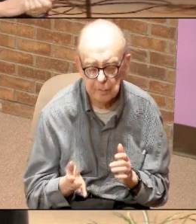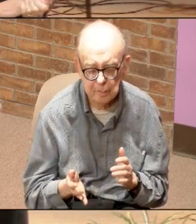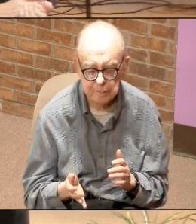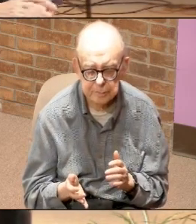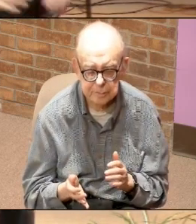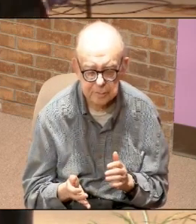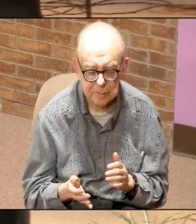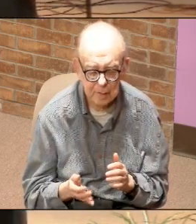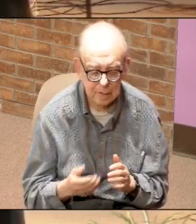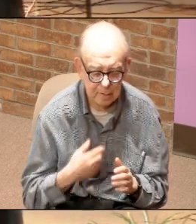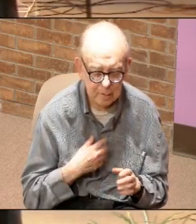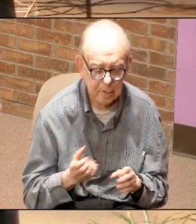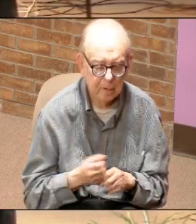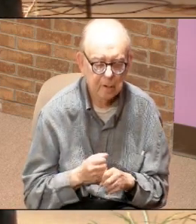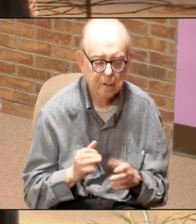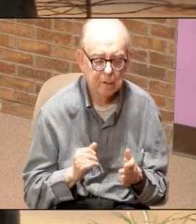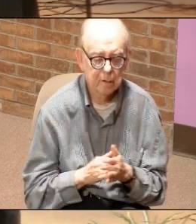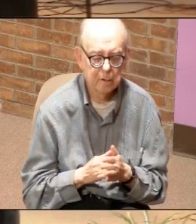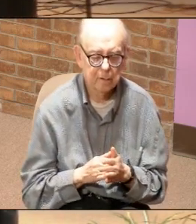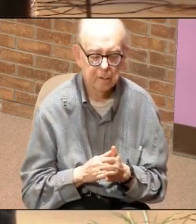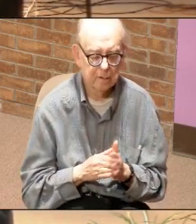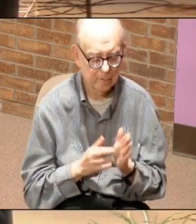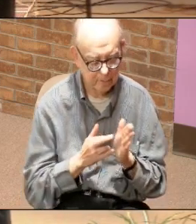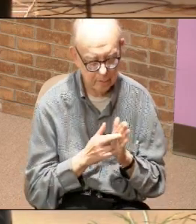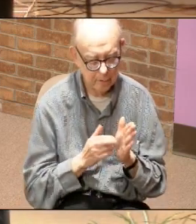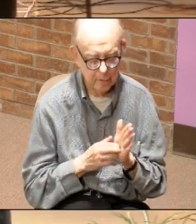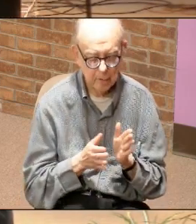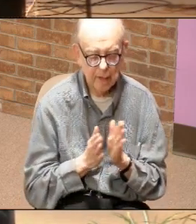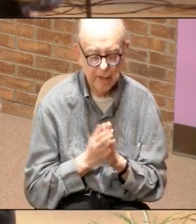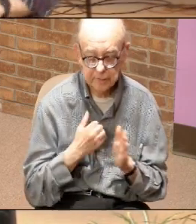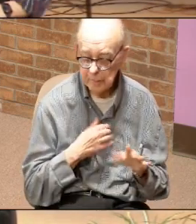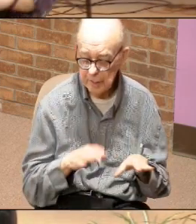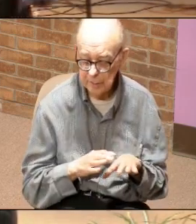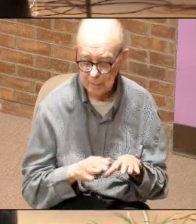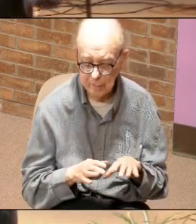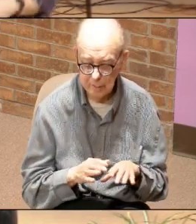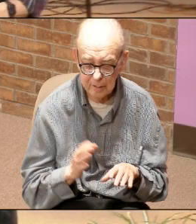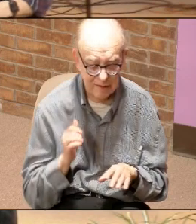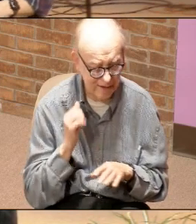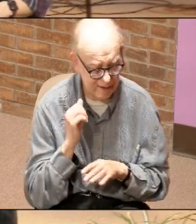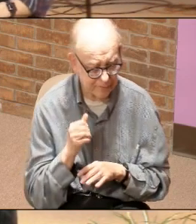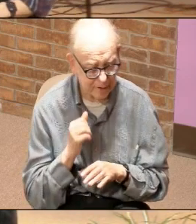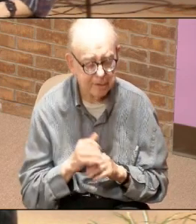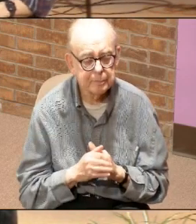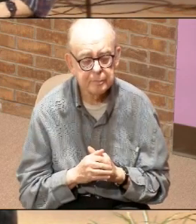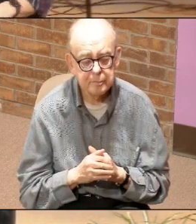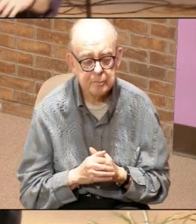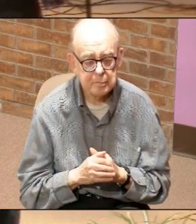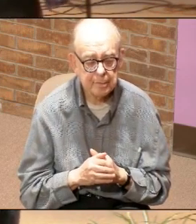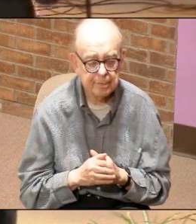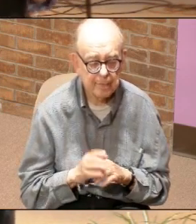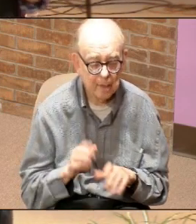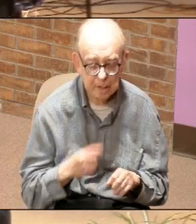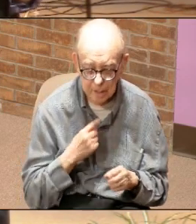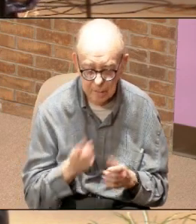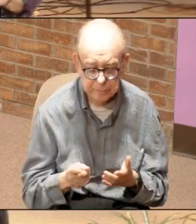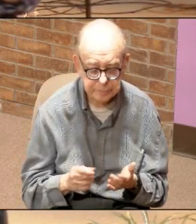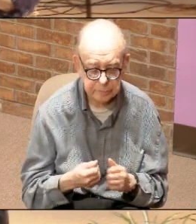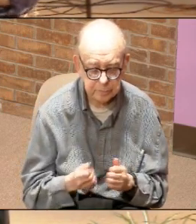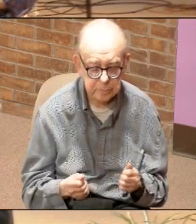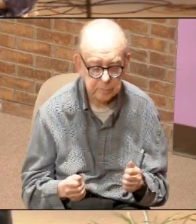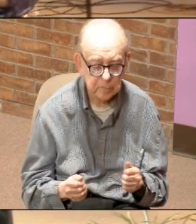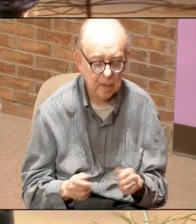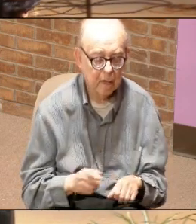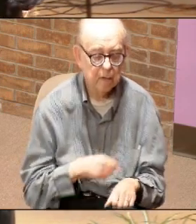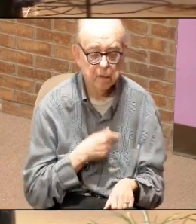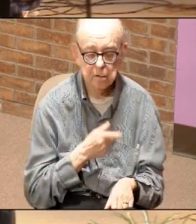you. I've got this report that you're asking me to do every day. And can I tell you how